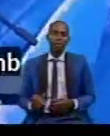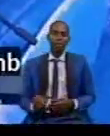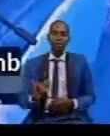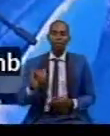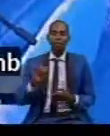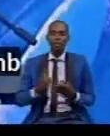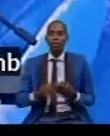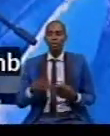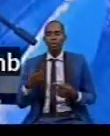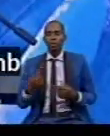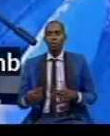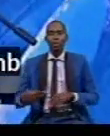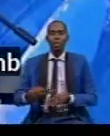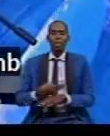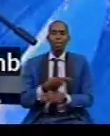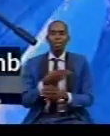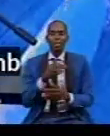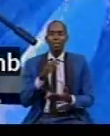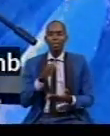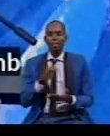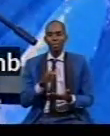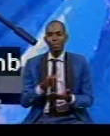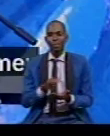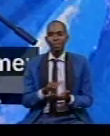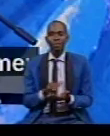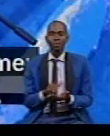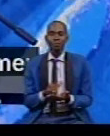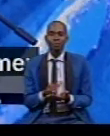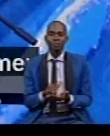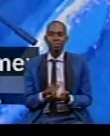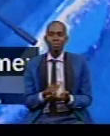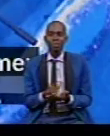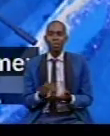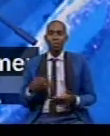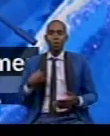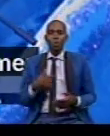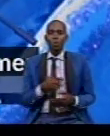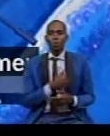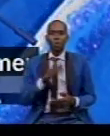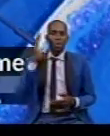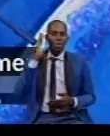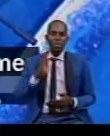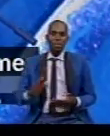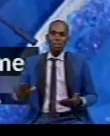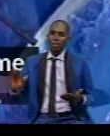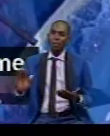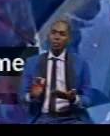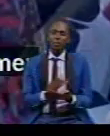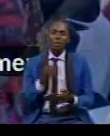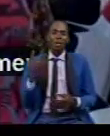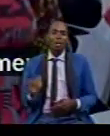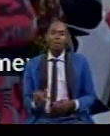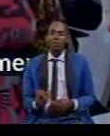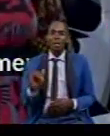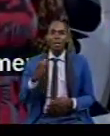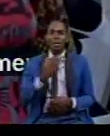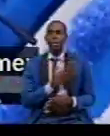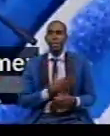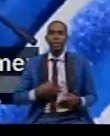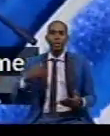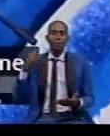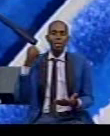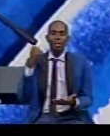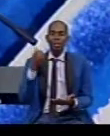online, I command you, come out in Jesus' name. Be healed